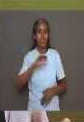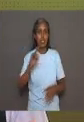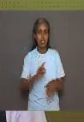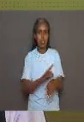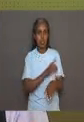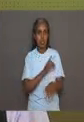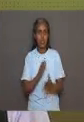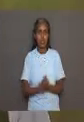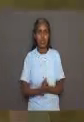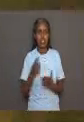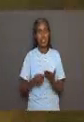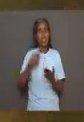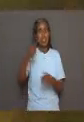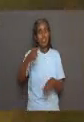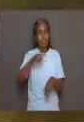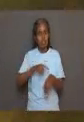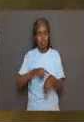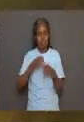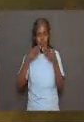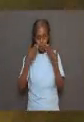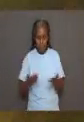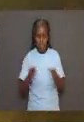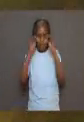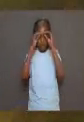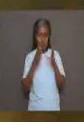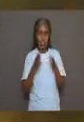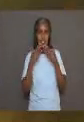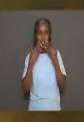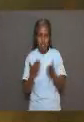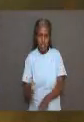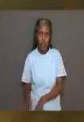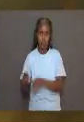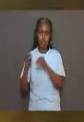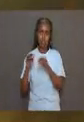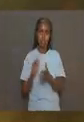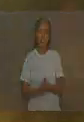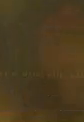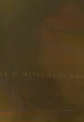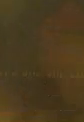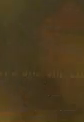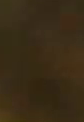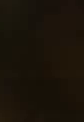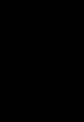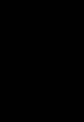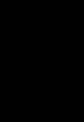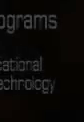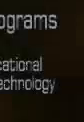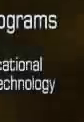and distances. Until next time, thank you, teacher. Thank you, students.